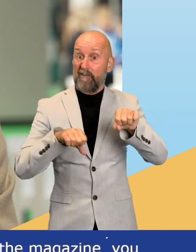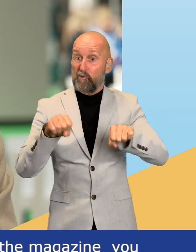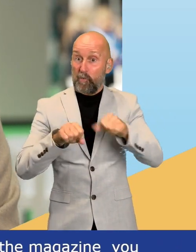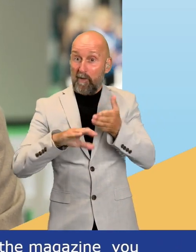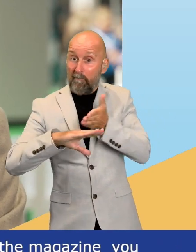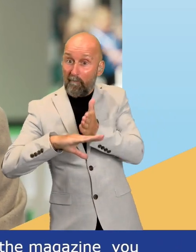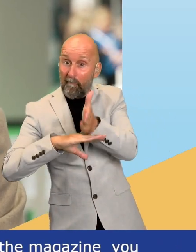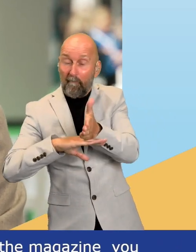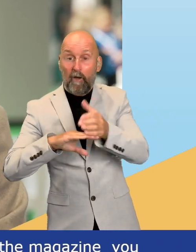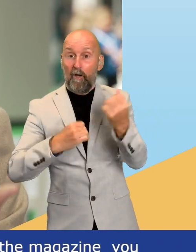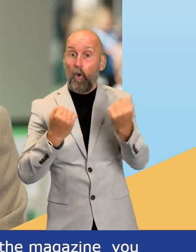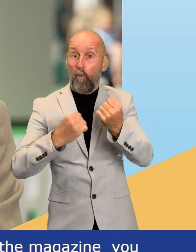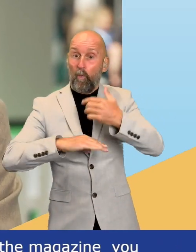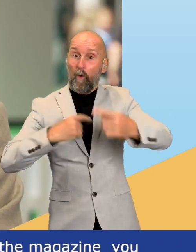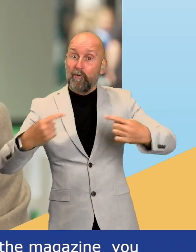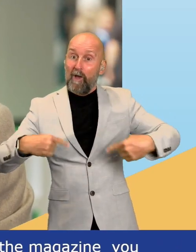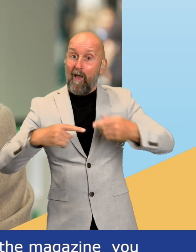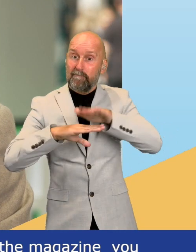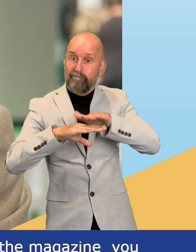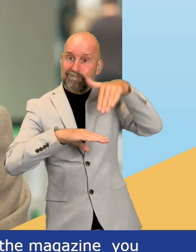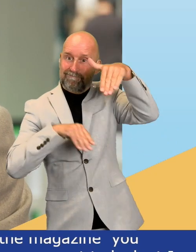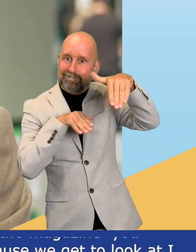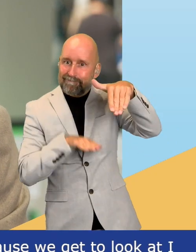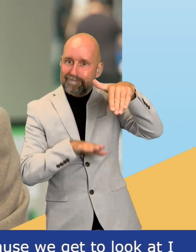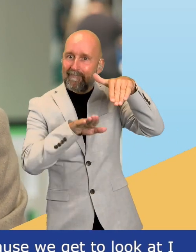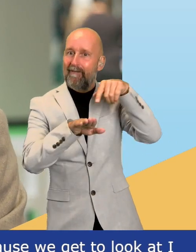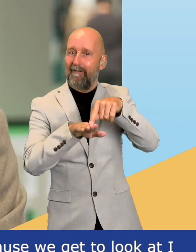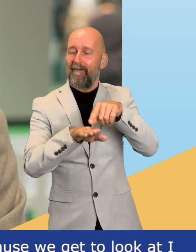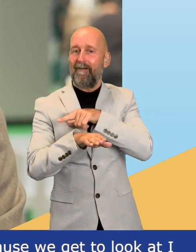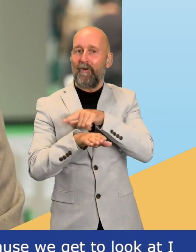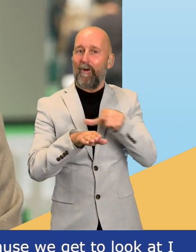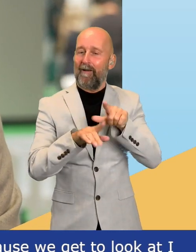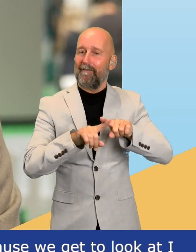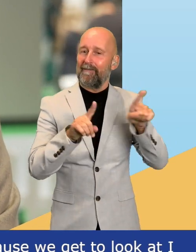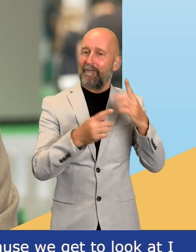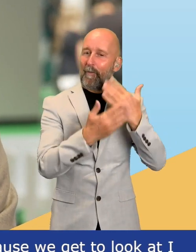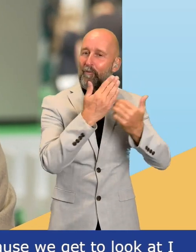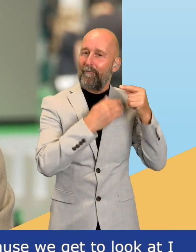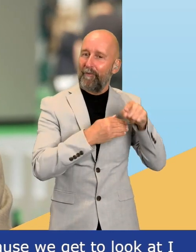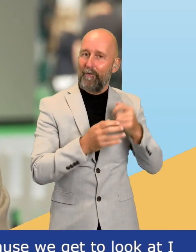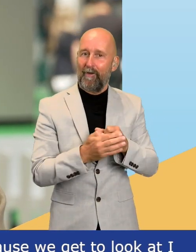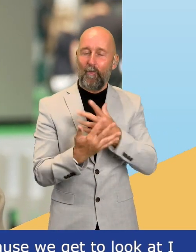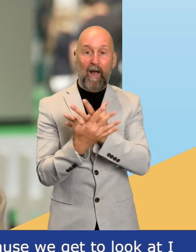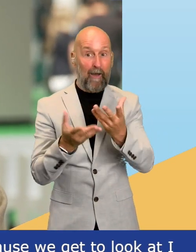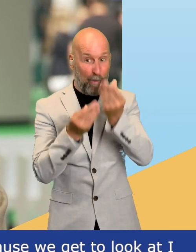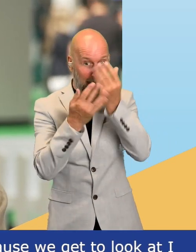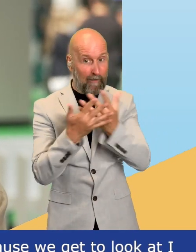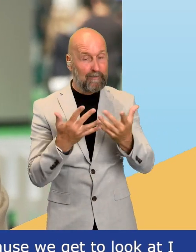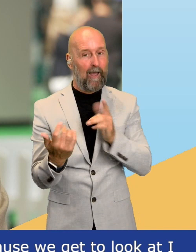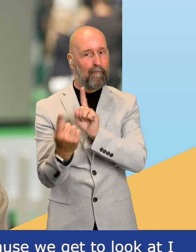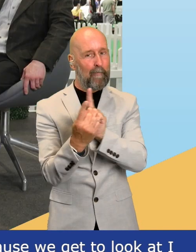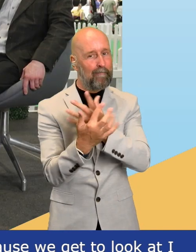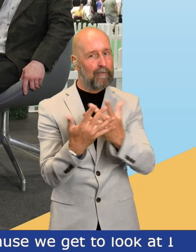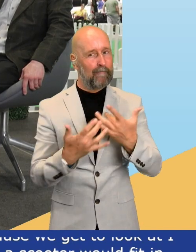wheelchair and that kind of thing. So it's a slightly different take on a traditional car review, which is it's been interesting. I've learned a lot doing that and met some very interesting